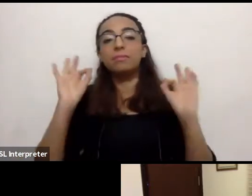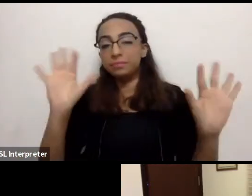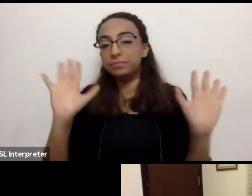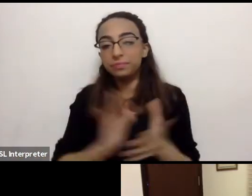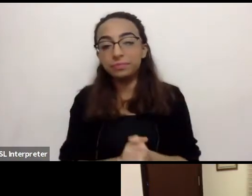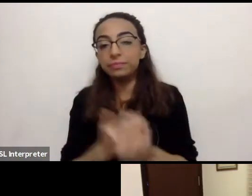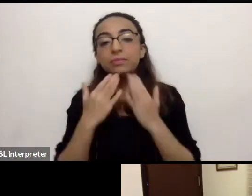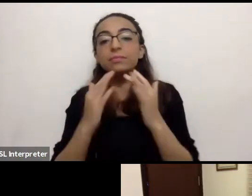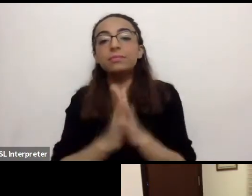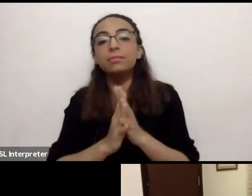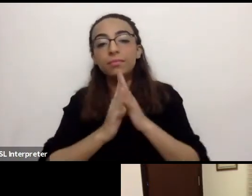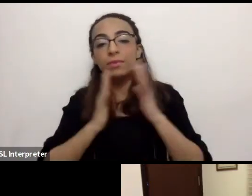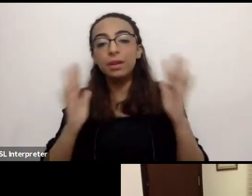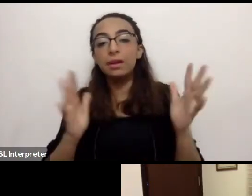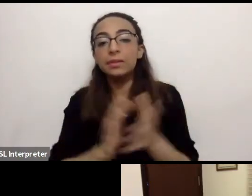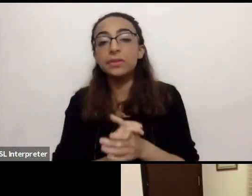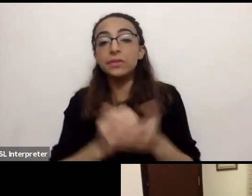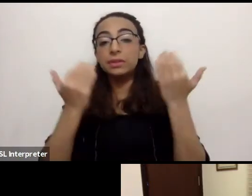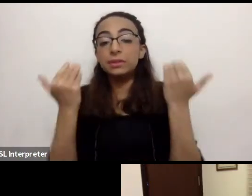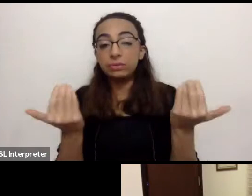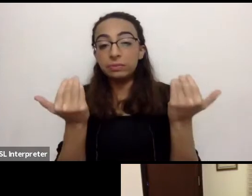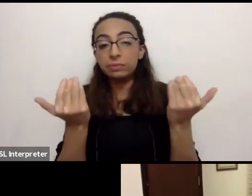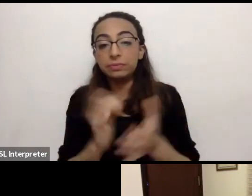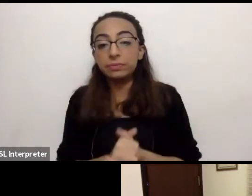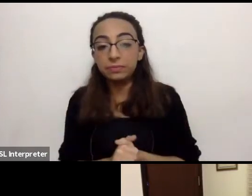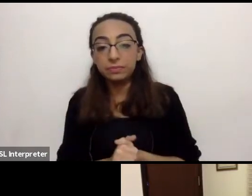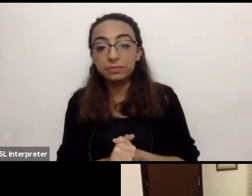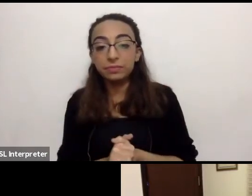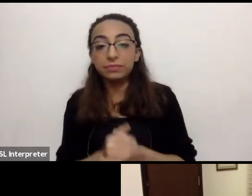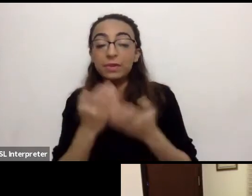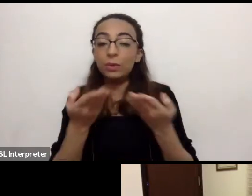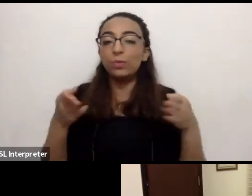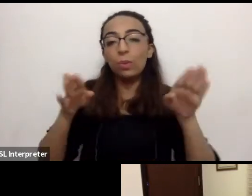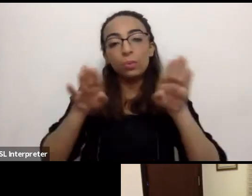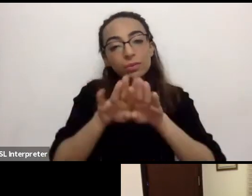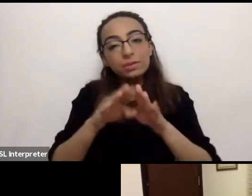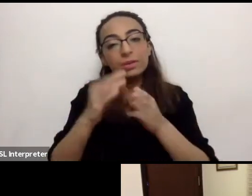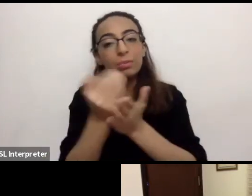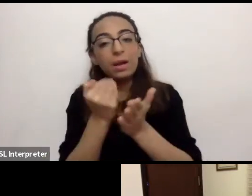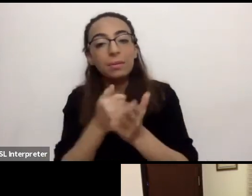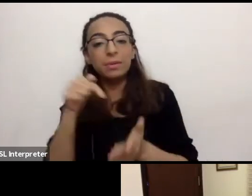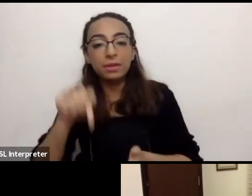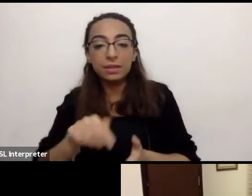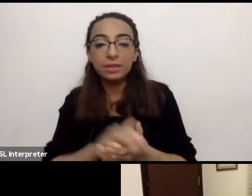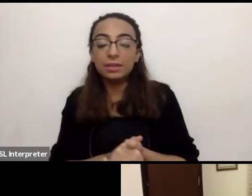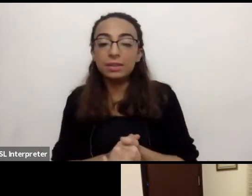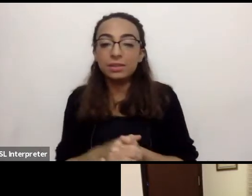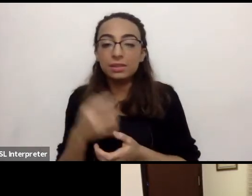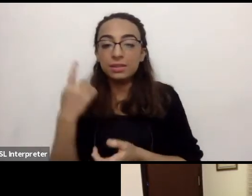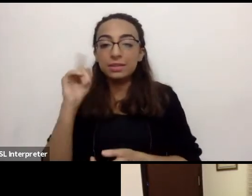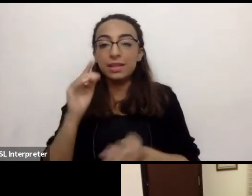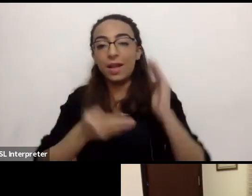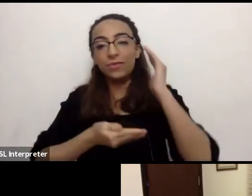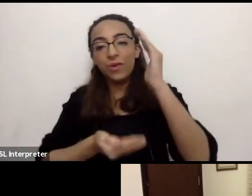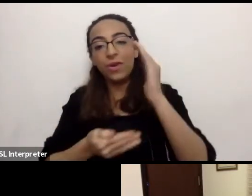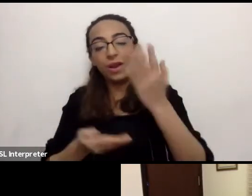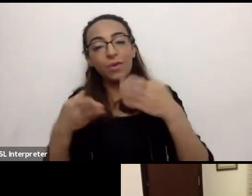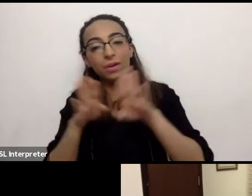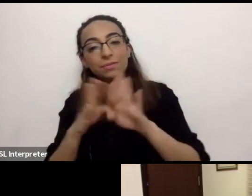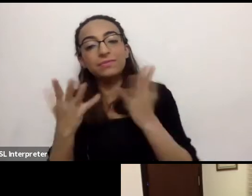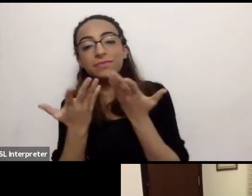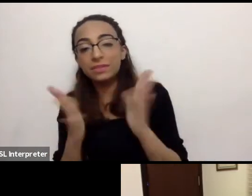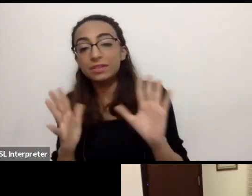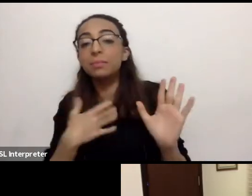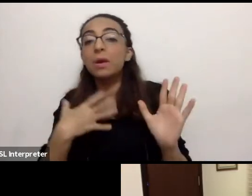you. So now to come to a close for the award ceremony, I'd like